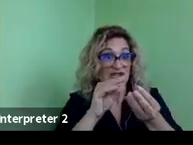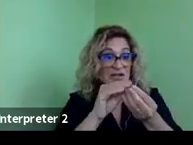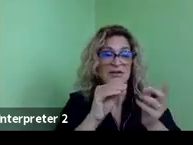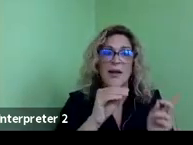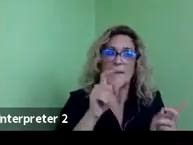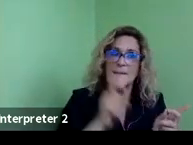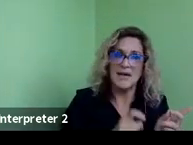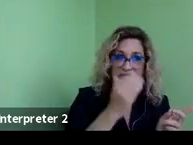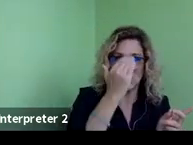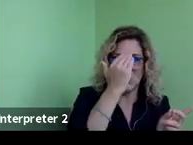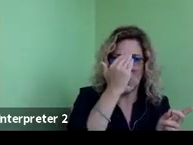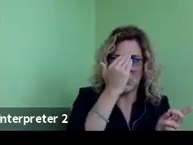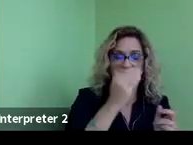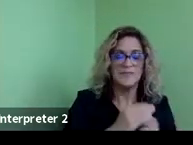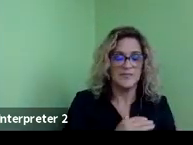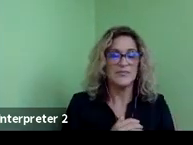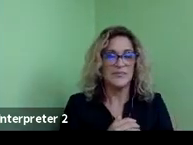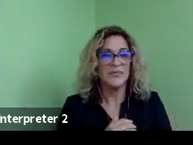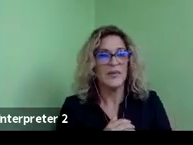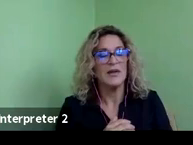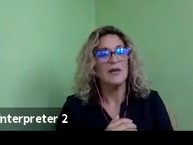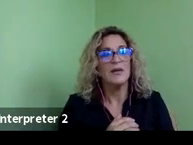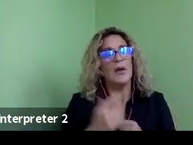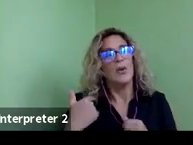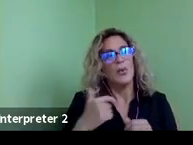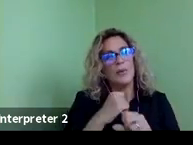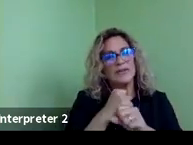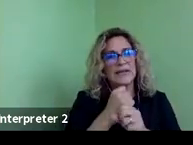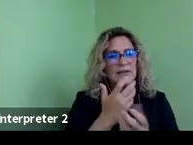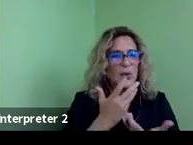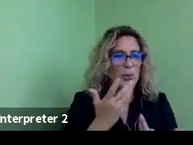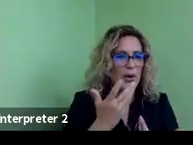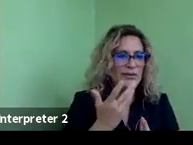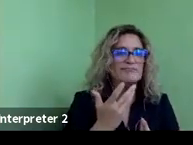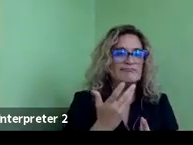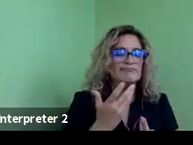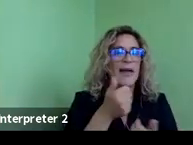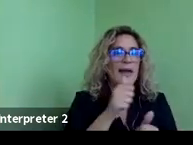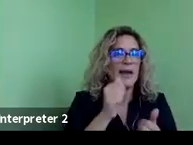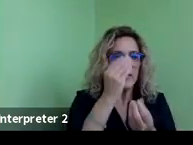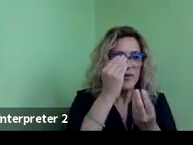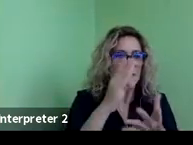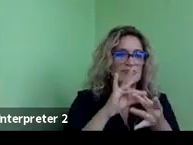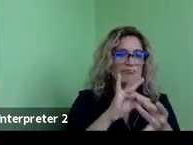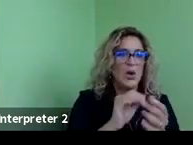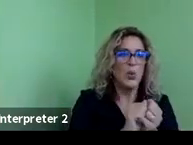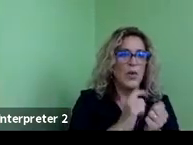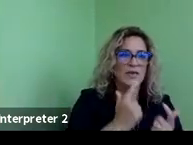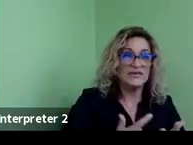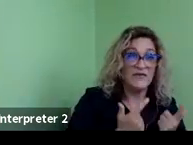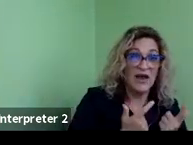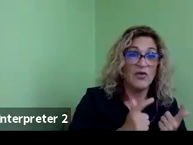So we're protecting, and just specifics about what we're protecting. Again, this is information related to the survivor or their